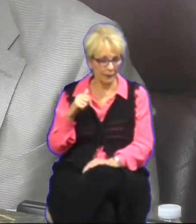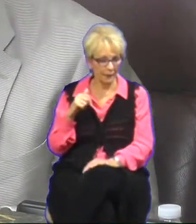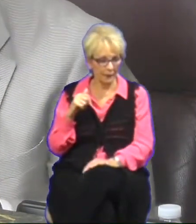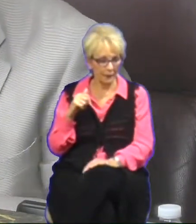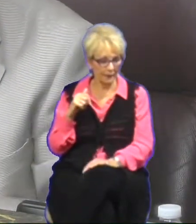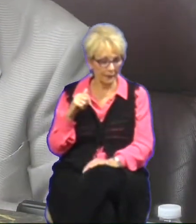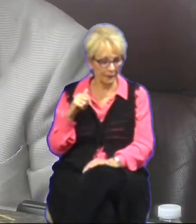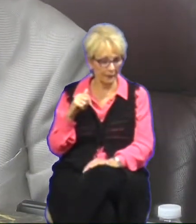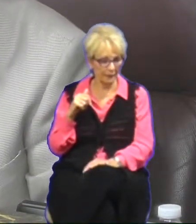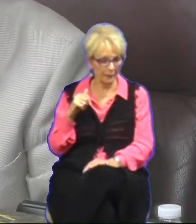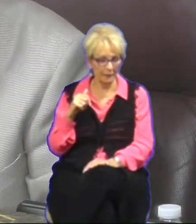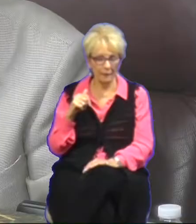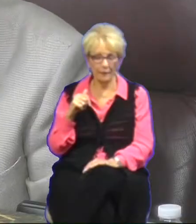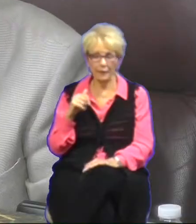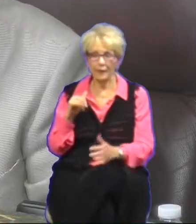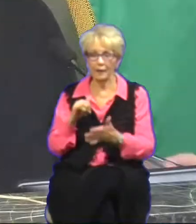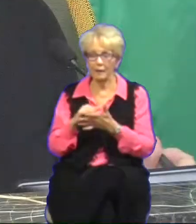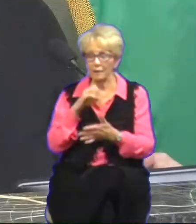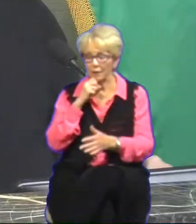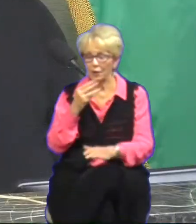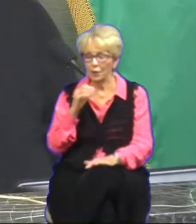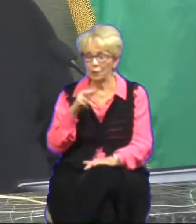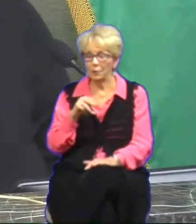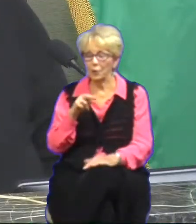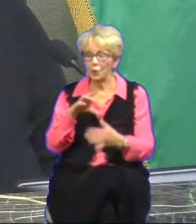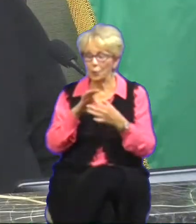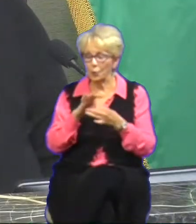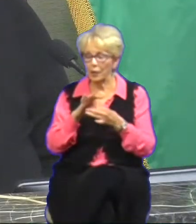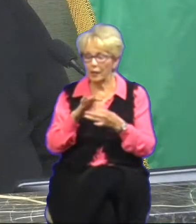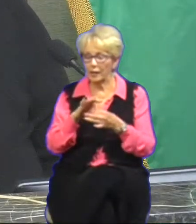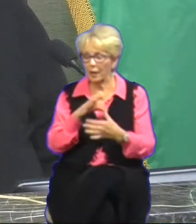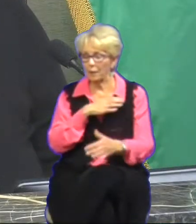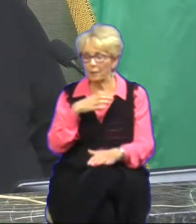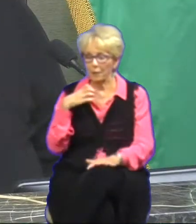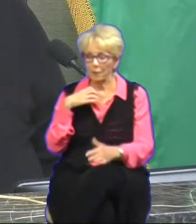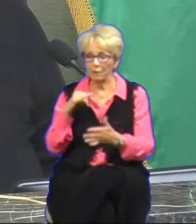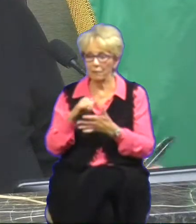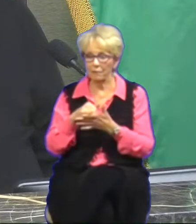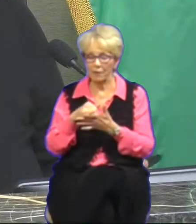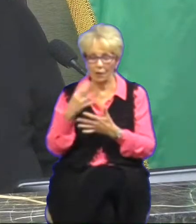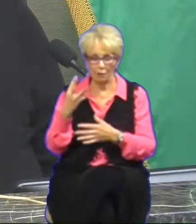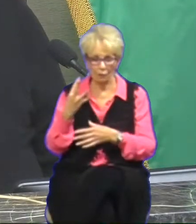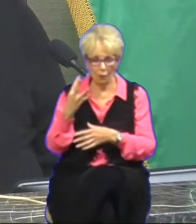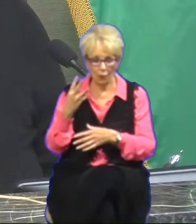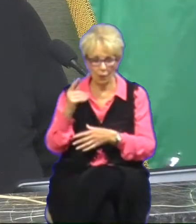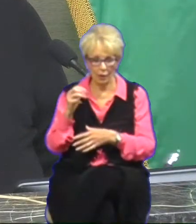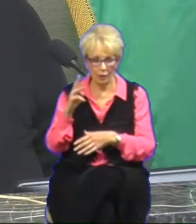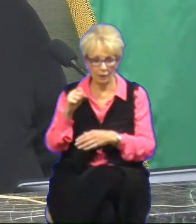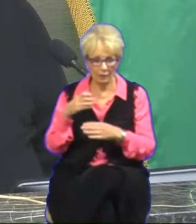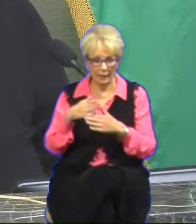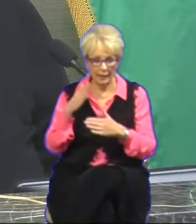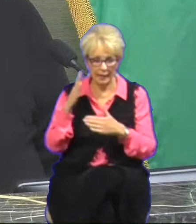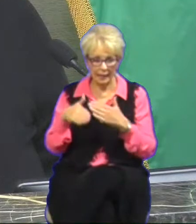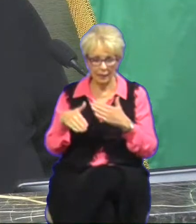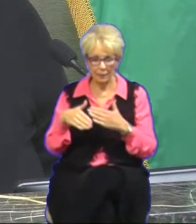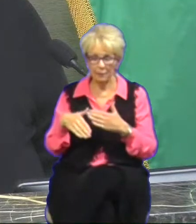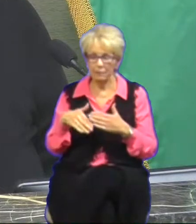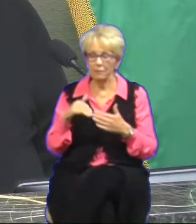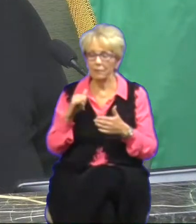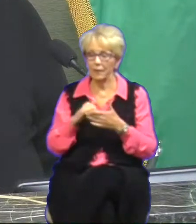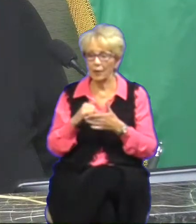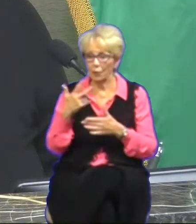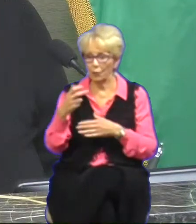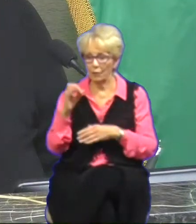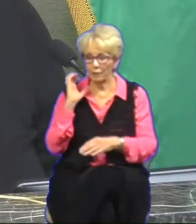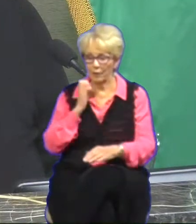some history on this? Mm-hmm. This is the Human Relations Commission. Four terms are expiring. The three